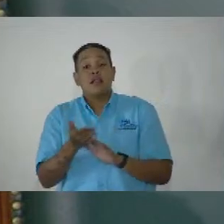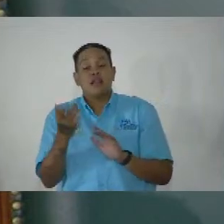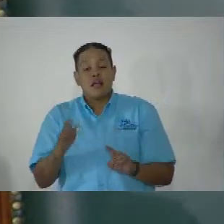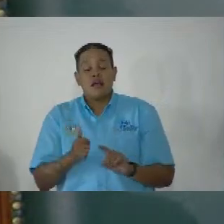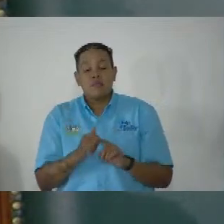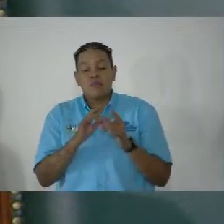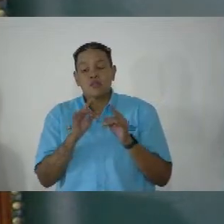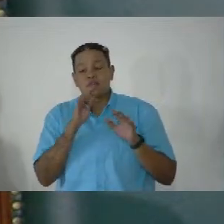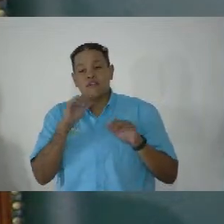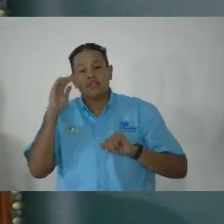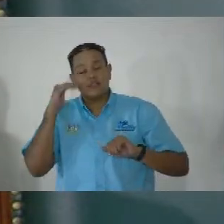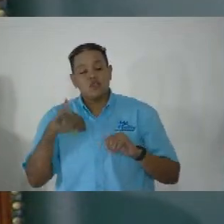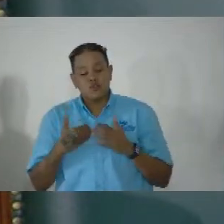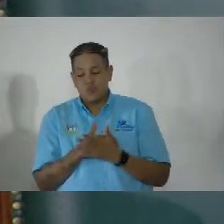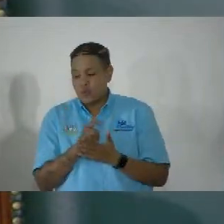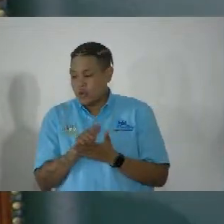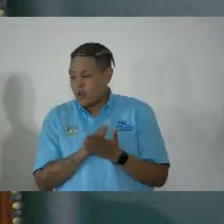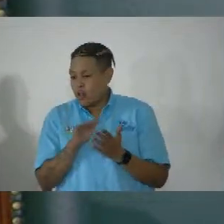House.